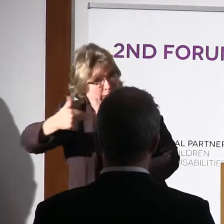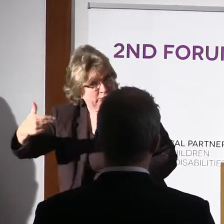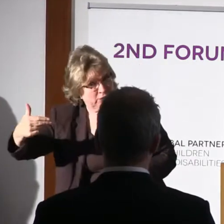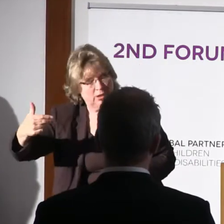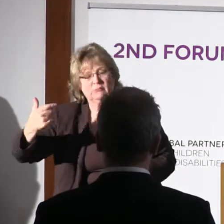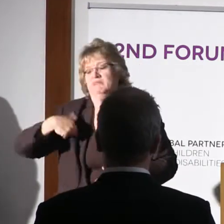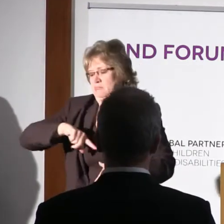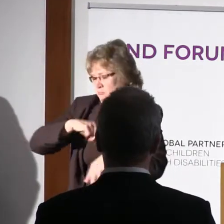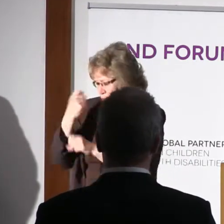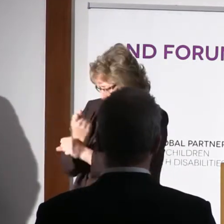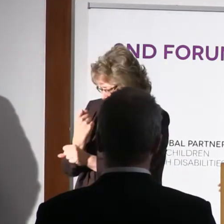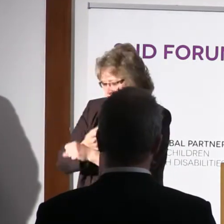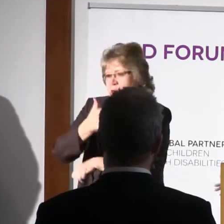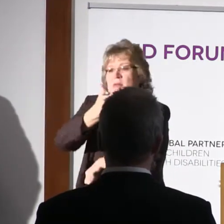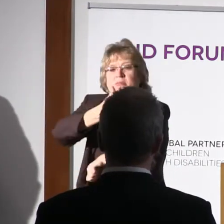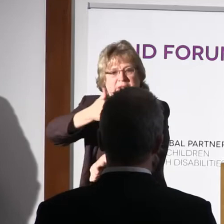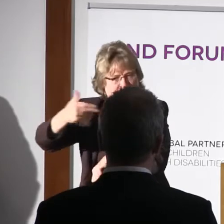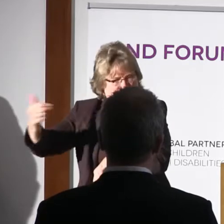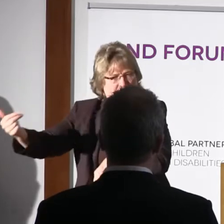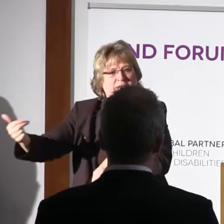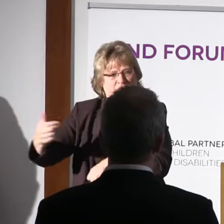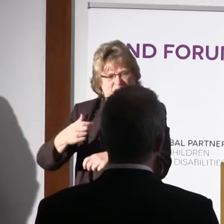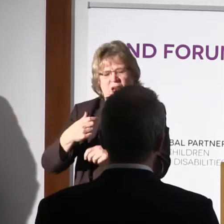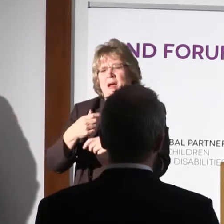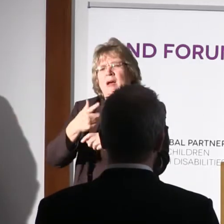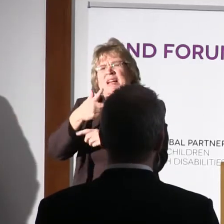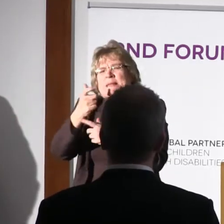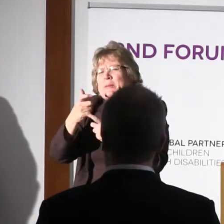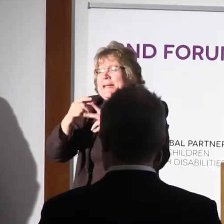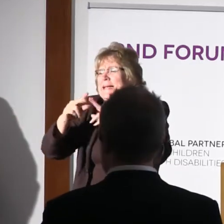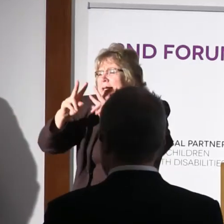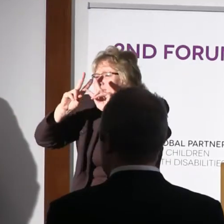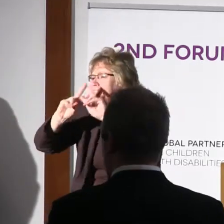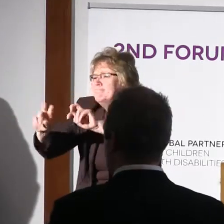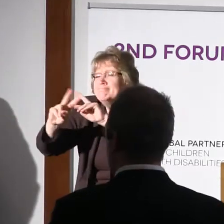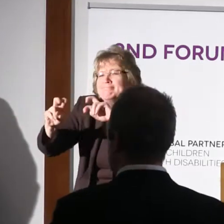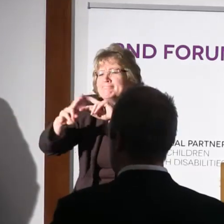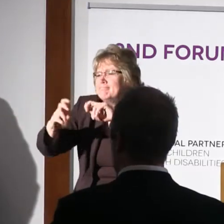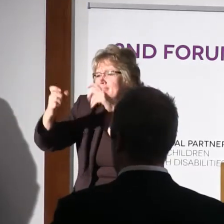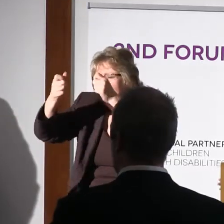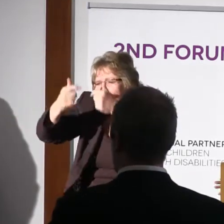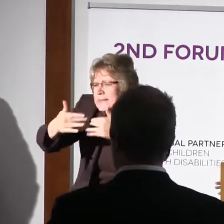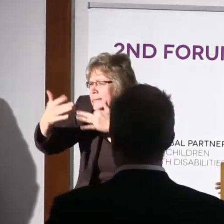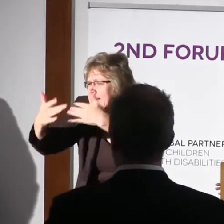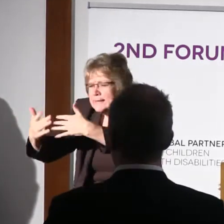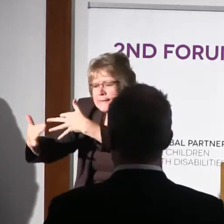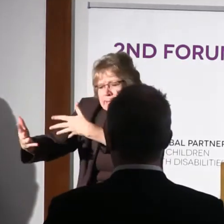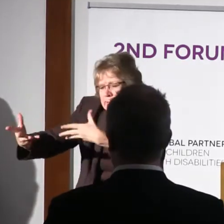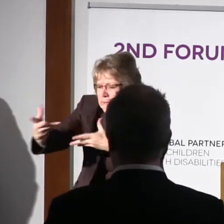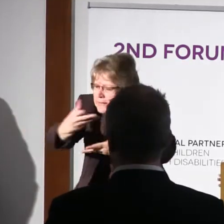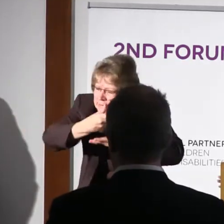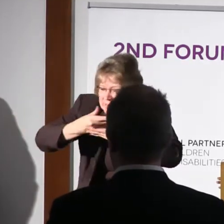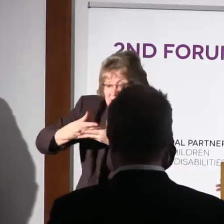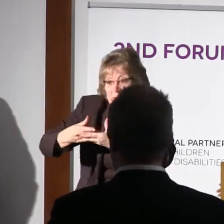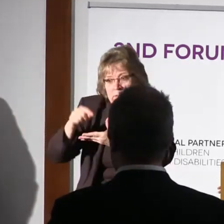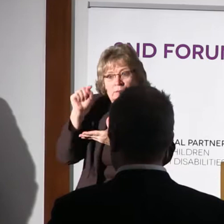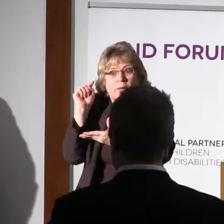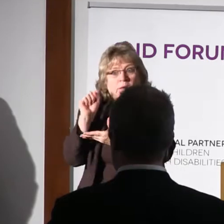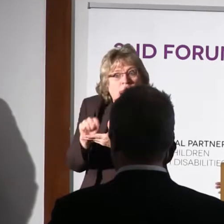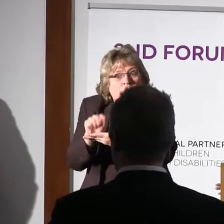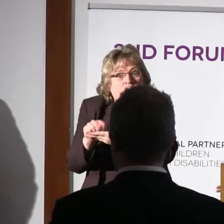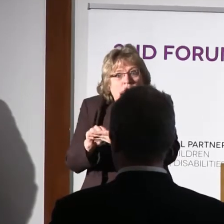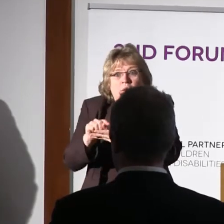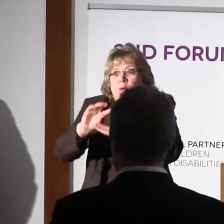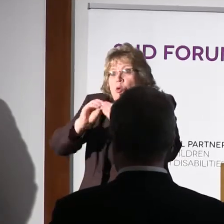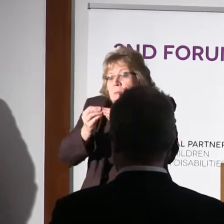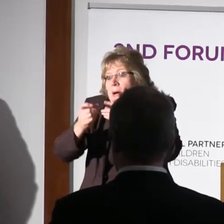yes? Because when you don't exist in the statistics, it's the best way to make you absolutely invisible to decision-making